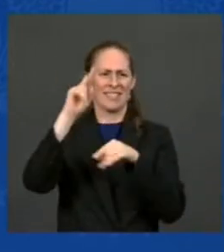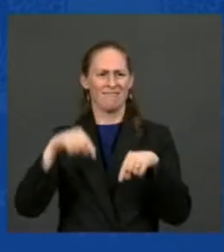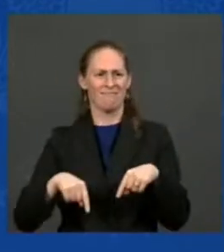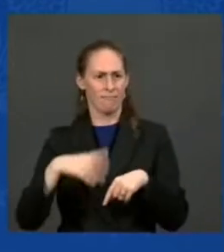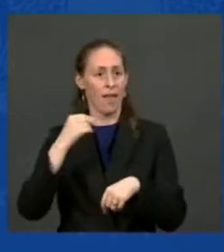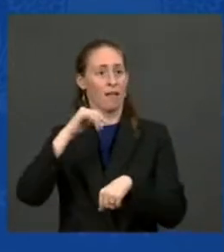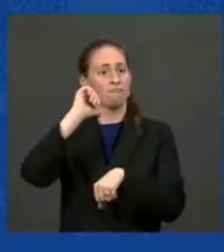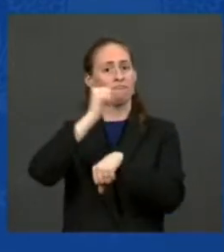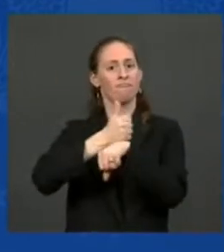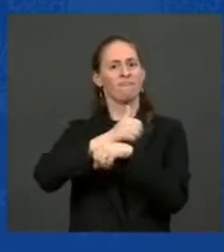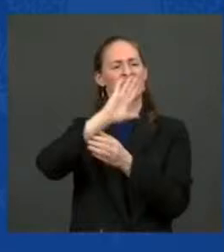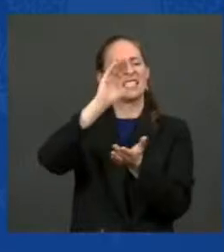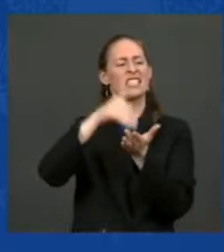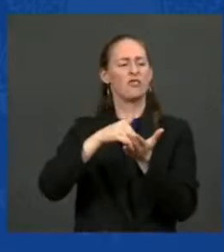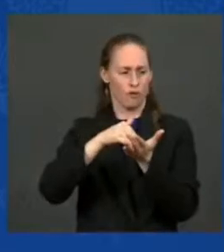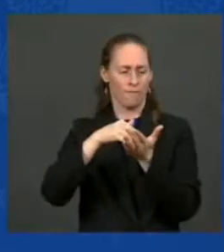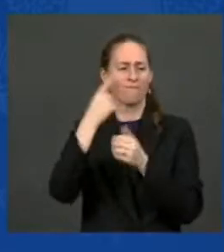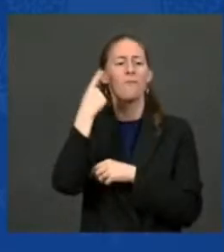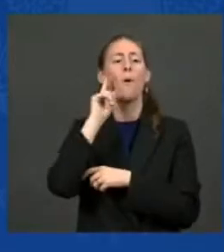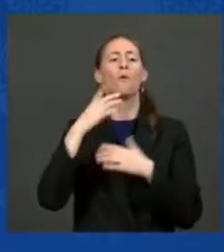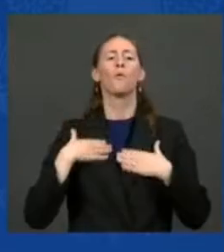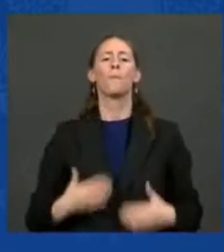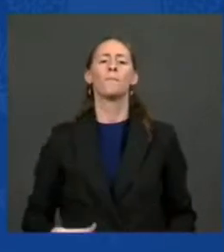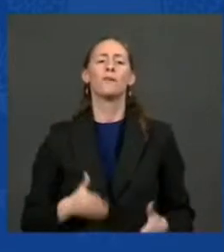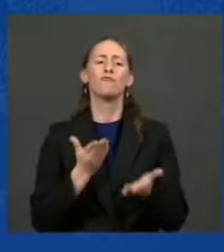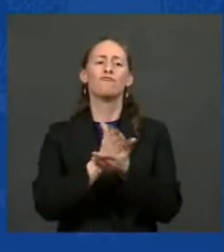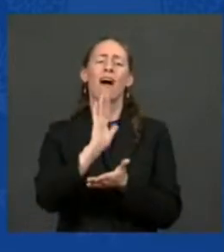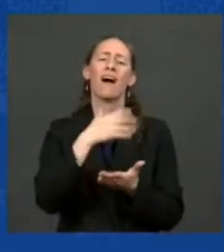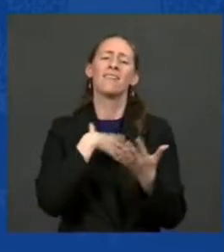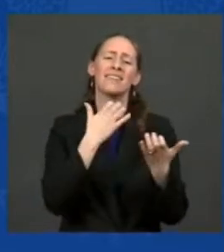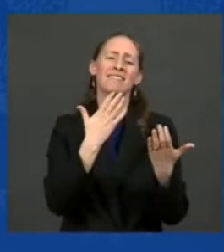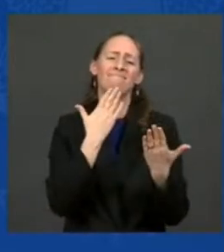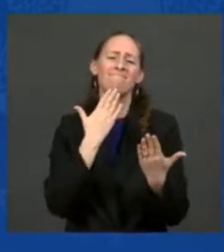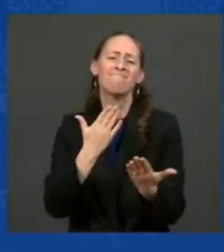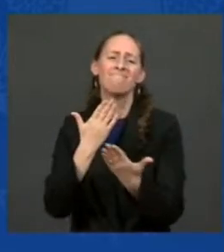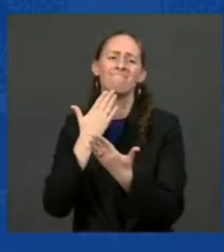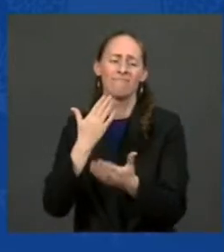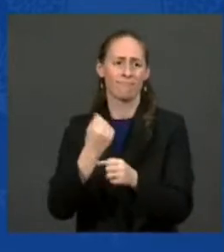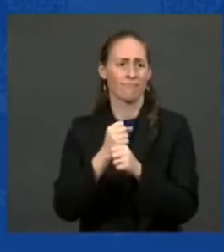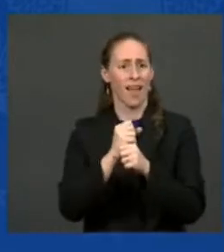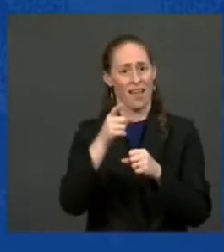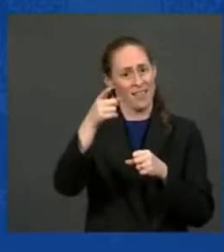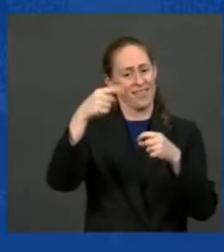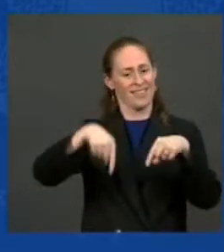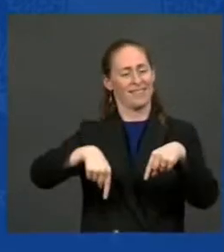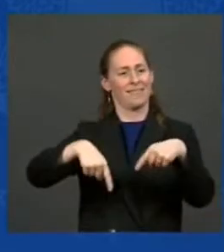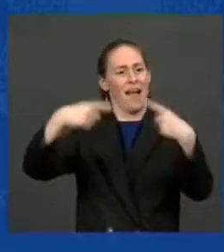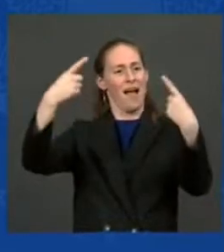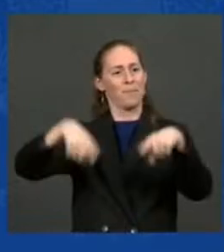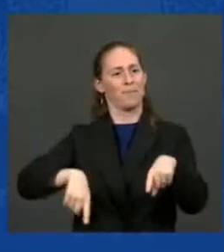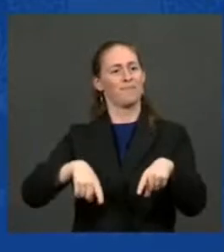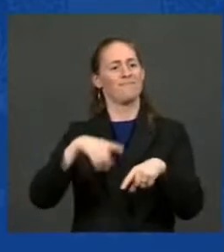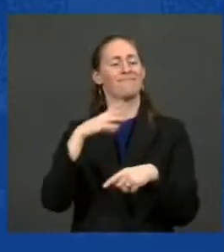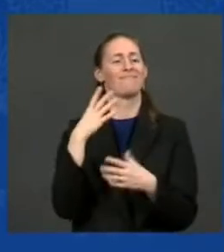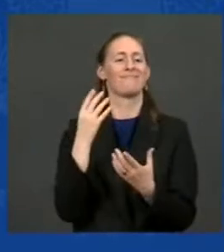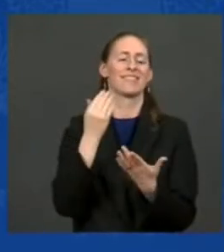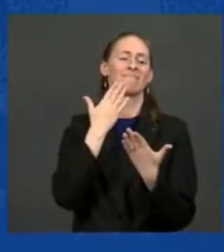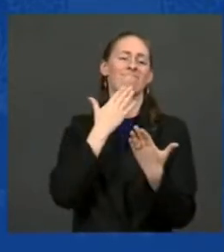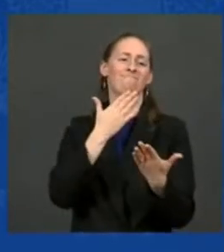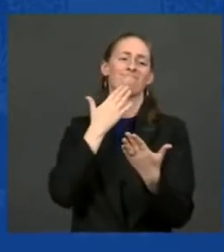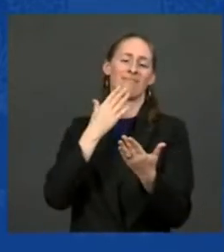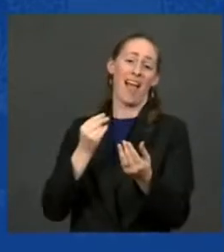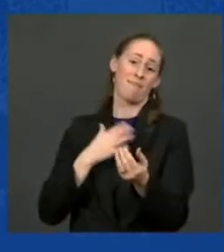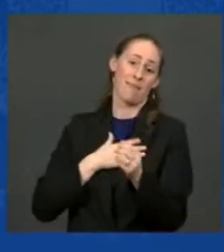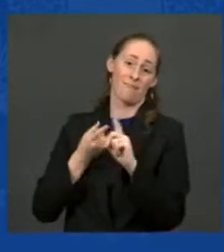and confidence to those of you gathered here today who made this day possible, including, of course, my friend, the President of the United